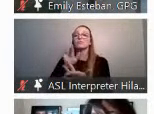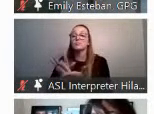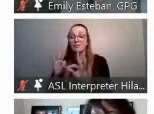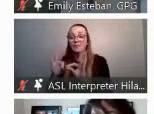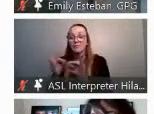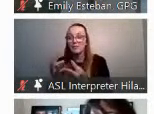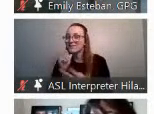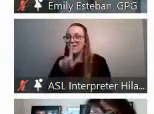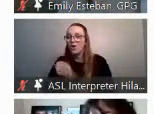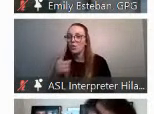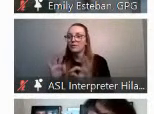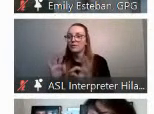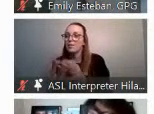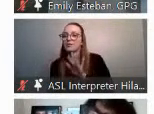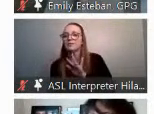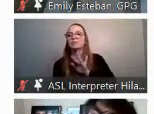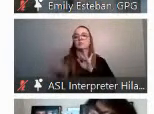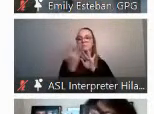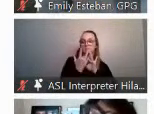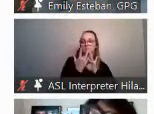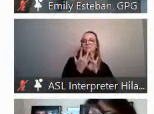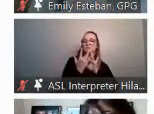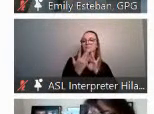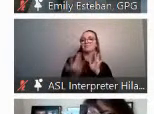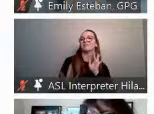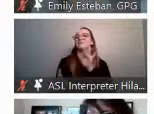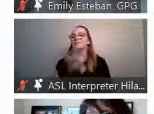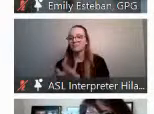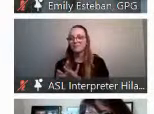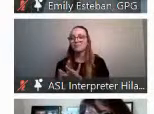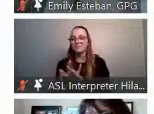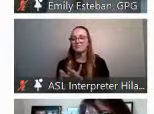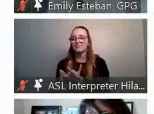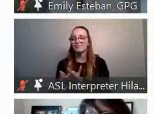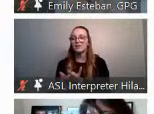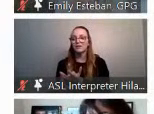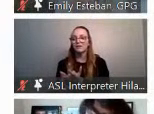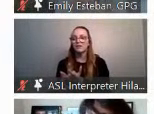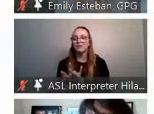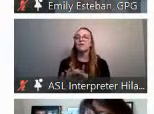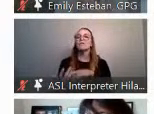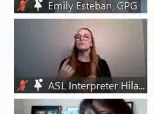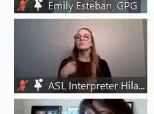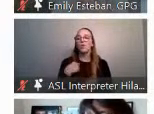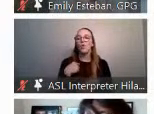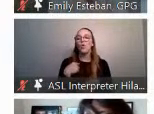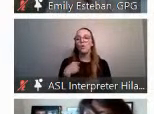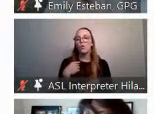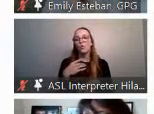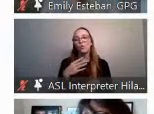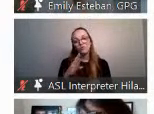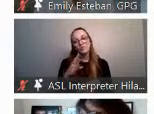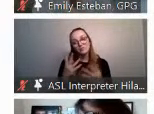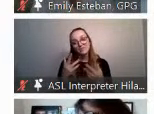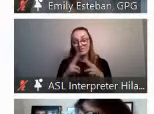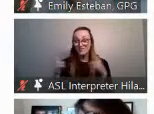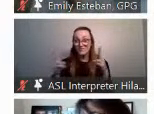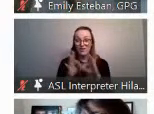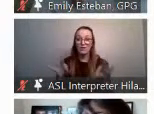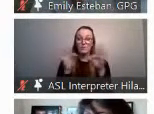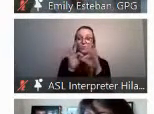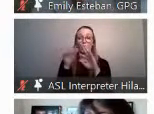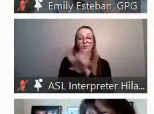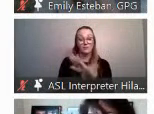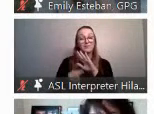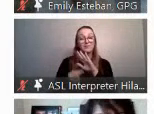just families reaching out to programs. And so I think it's just going to be a really important time to